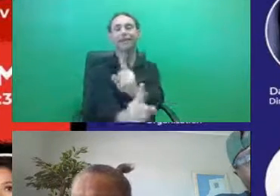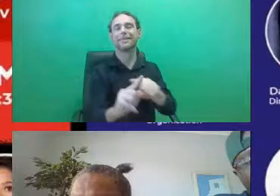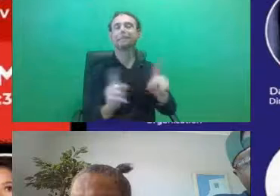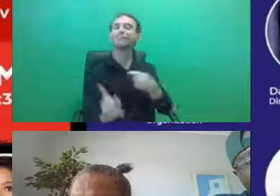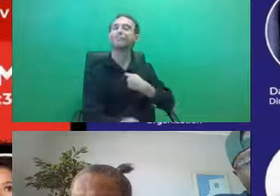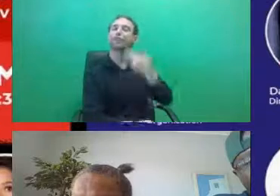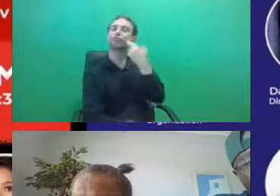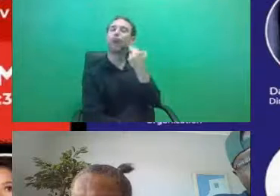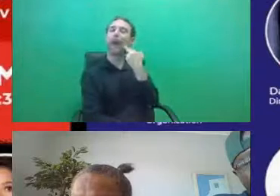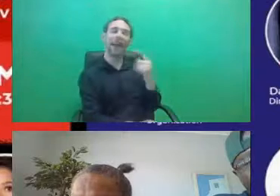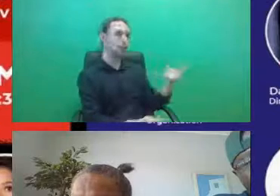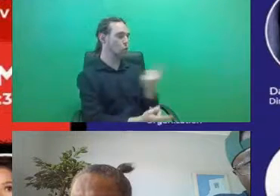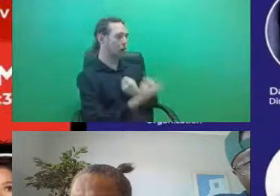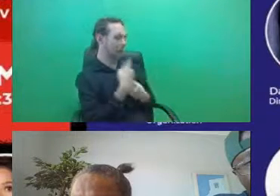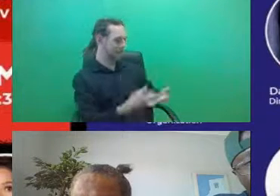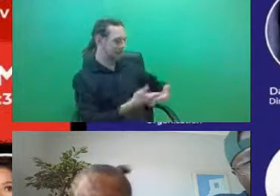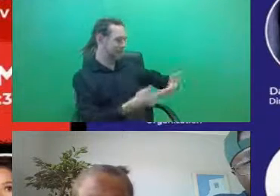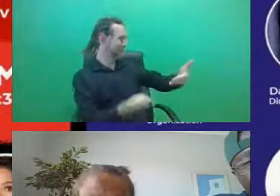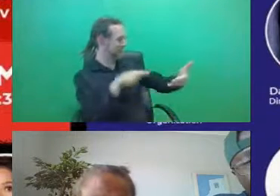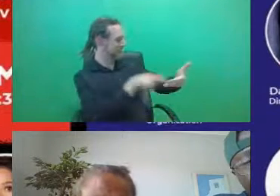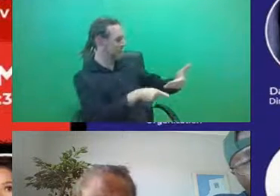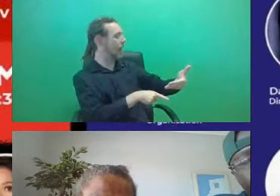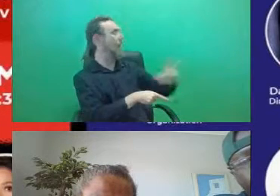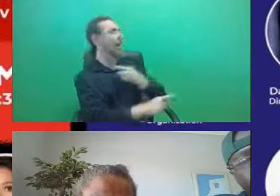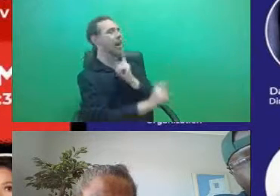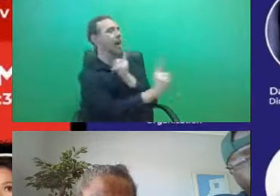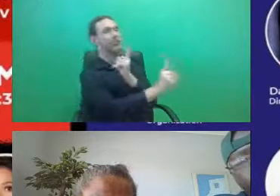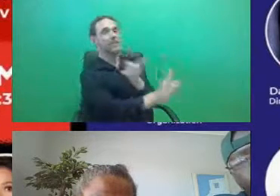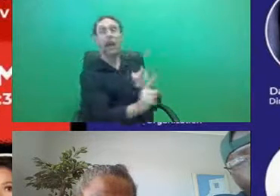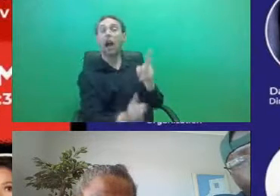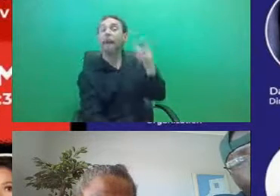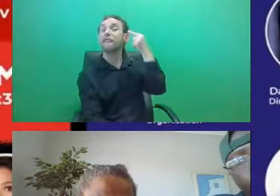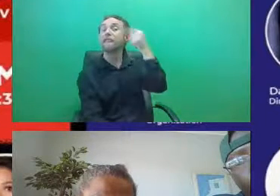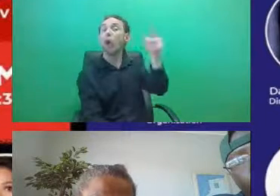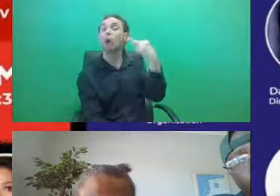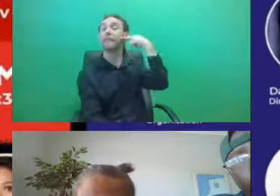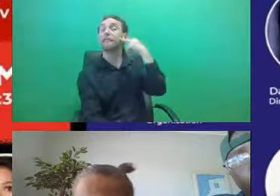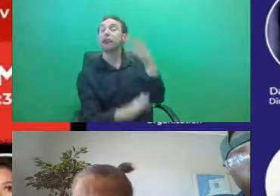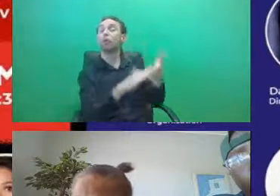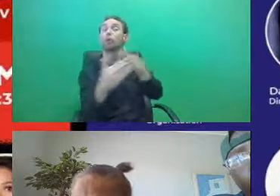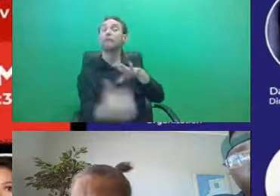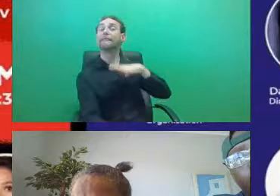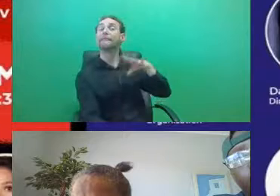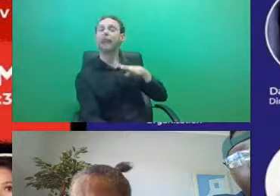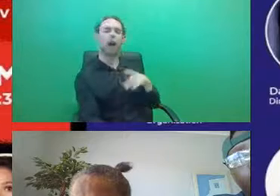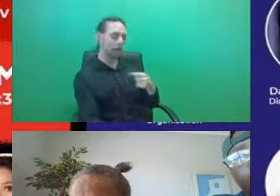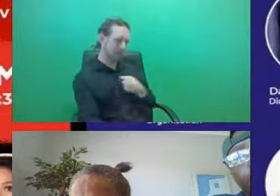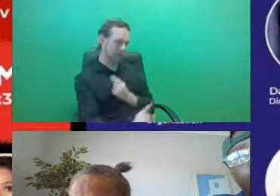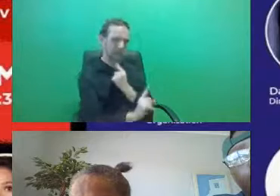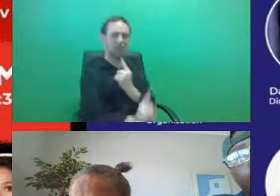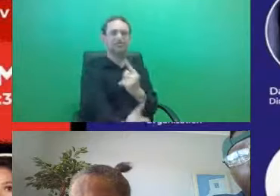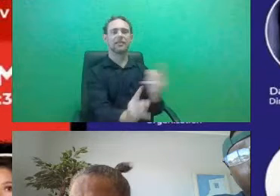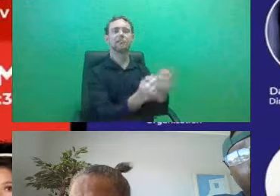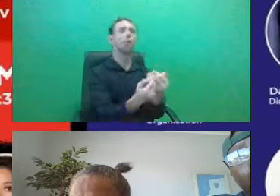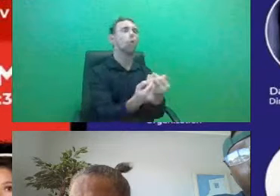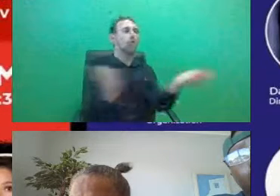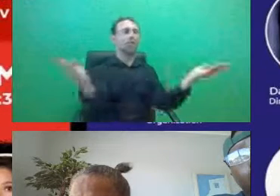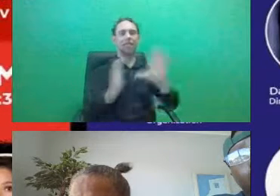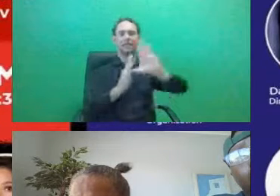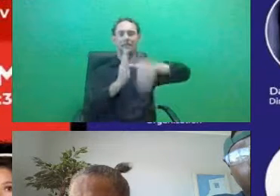asking, not just to the deaf sector, but to disability in general, and to the barriers that were identified and